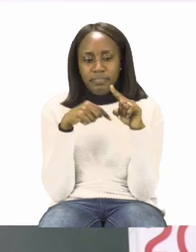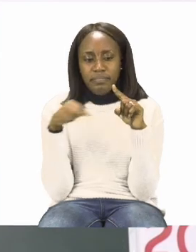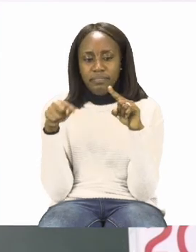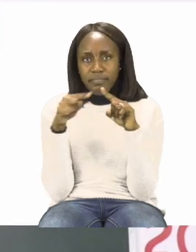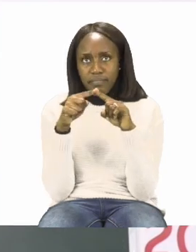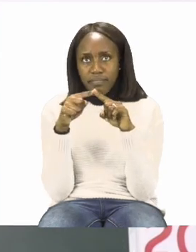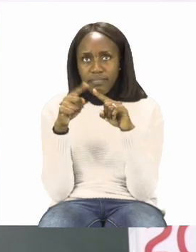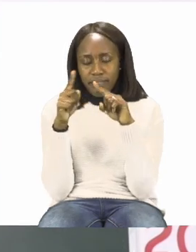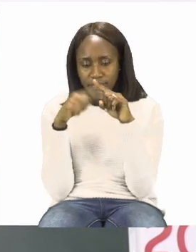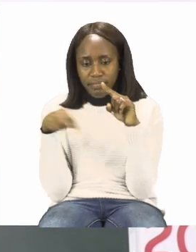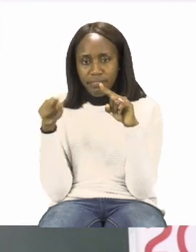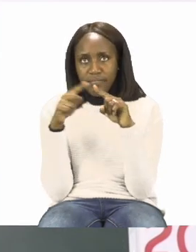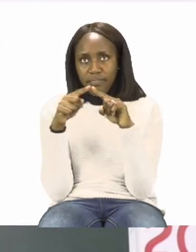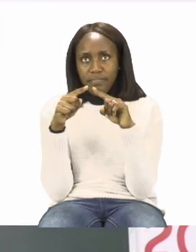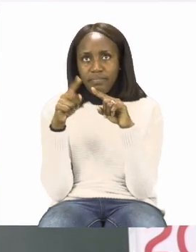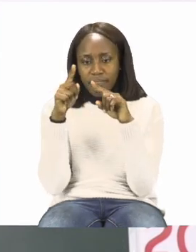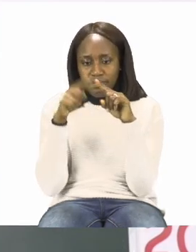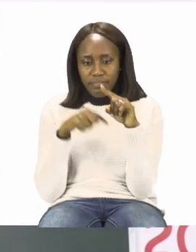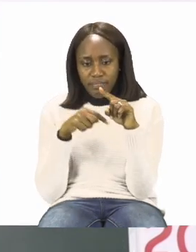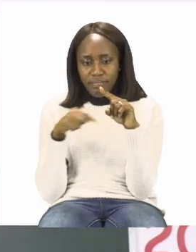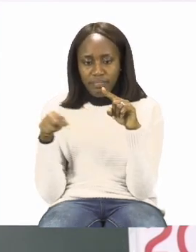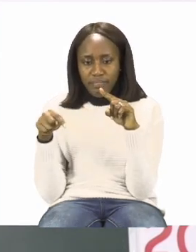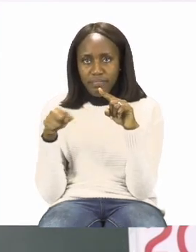Triangle, circle.